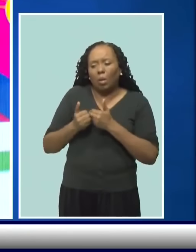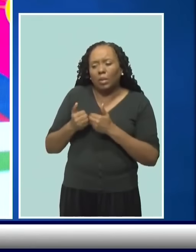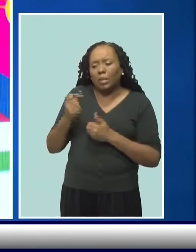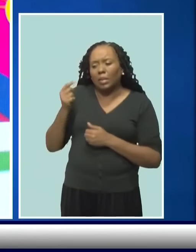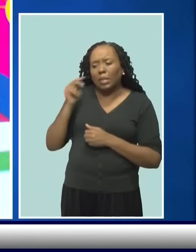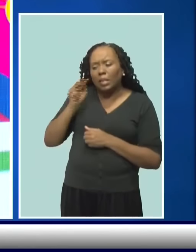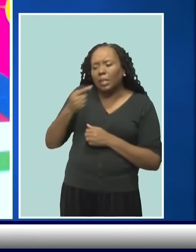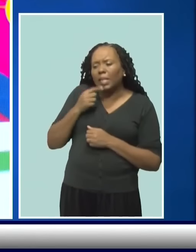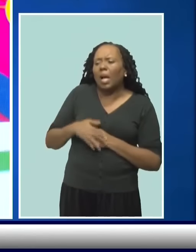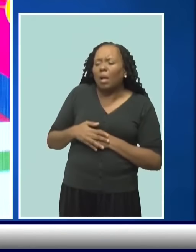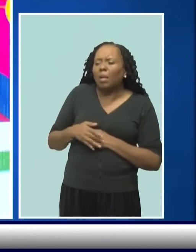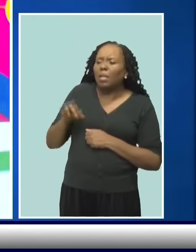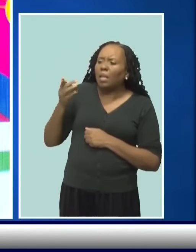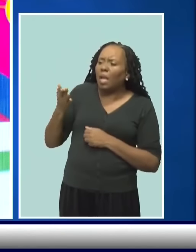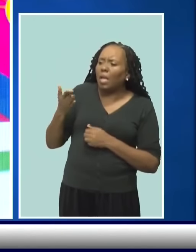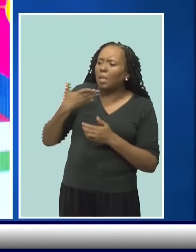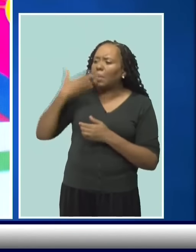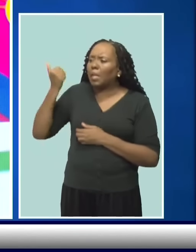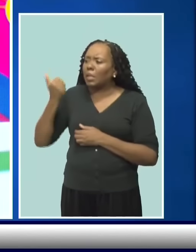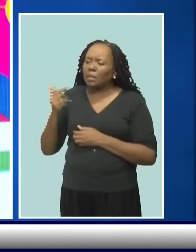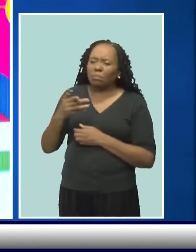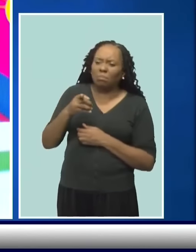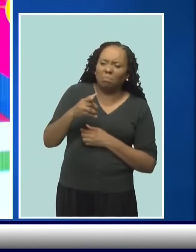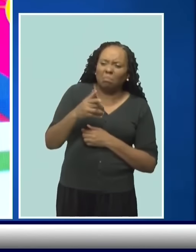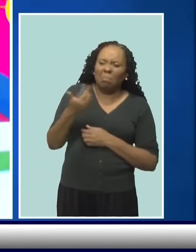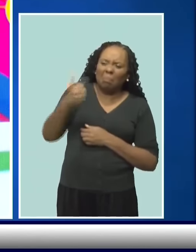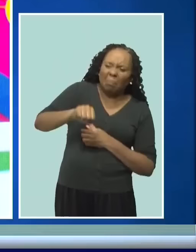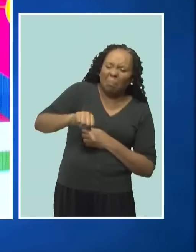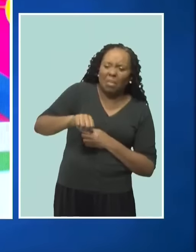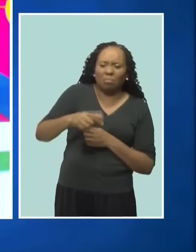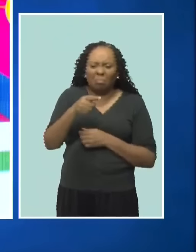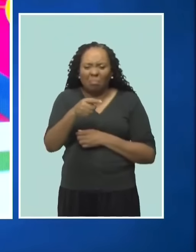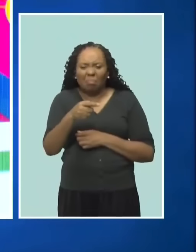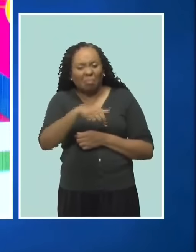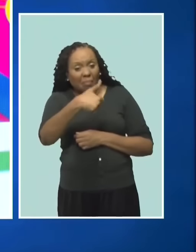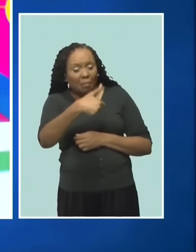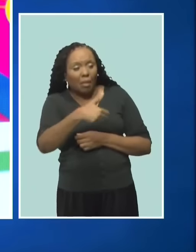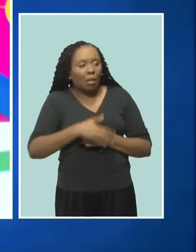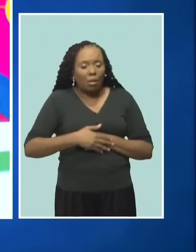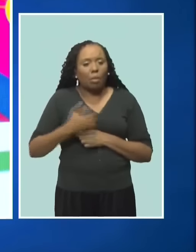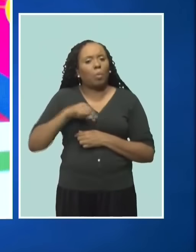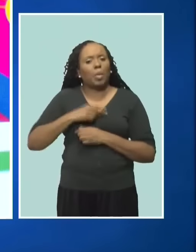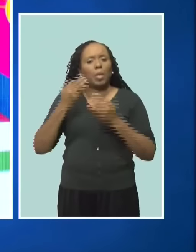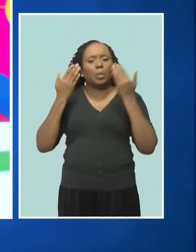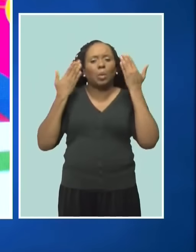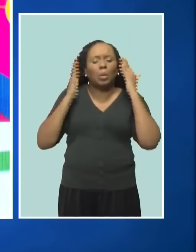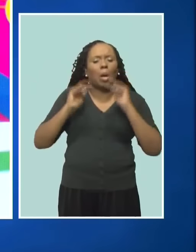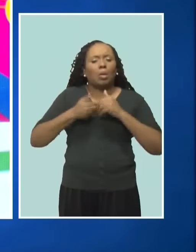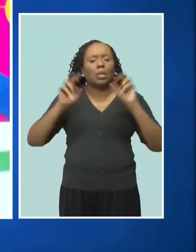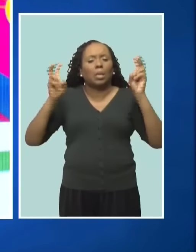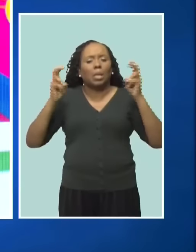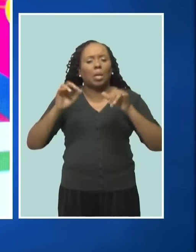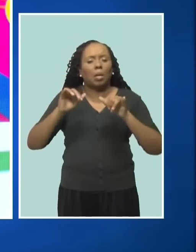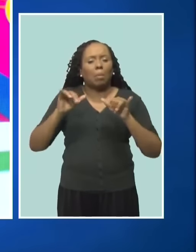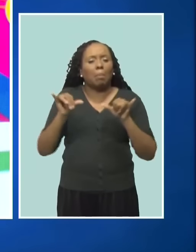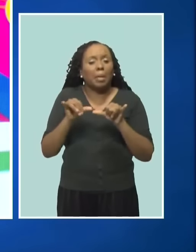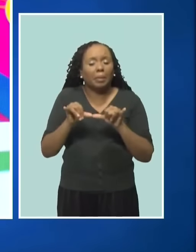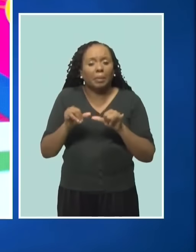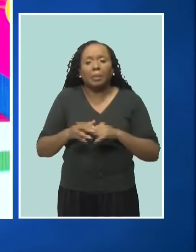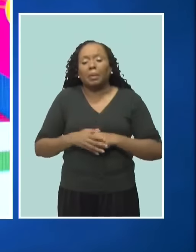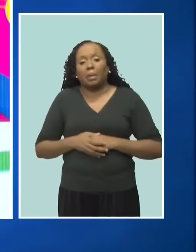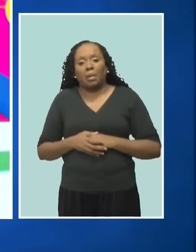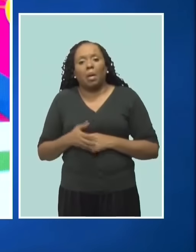fact that we are not measuring appropriately the informal economy. And while we have done rebasing